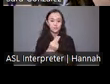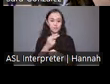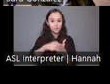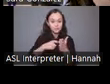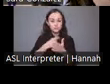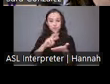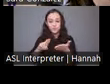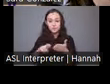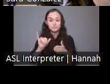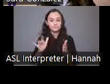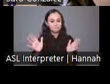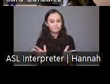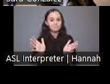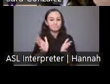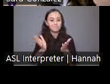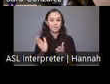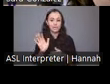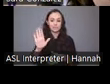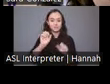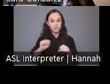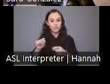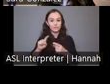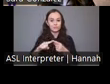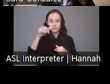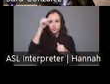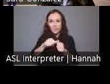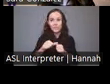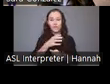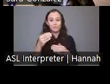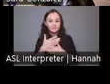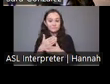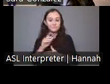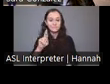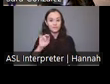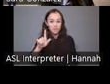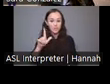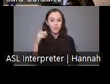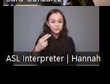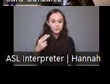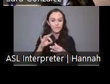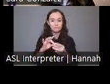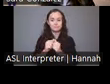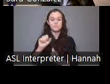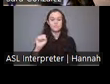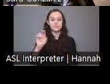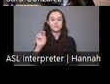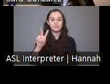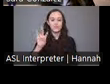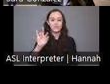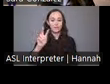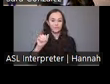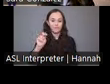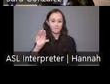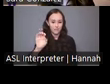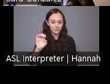ability to facilitate the remembering and sharing of tribal histories of survivance, how they have not simply survived,